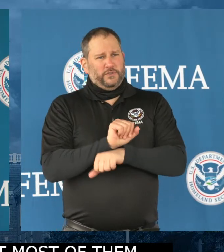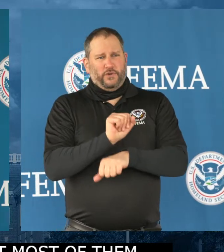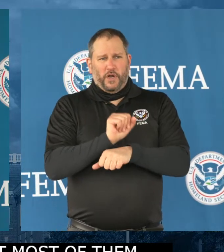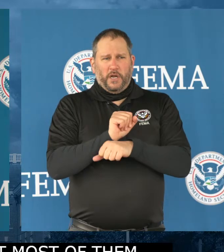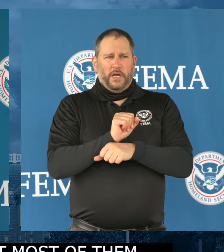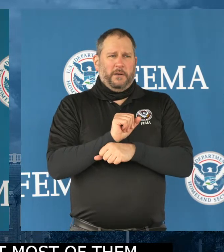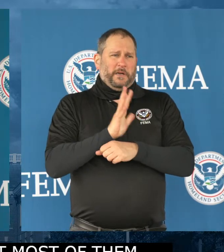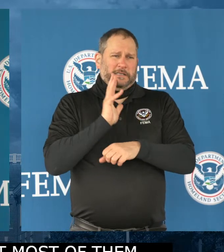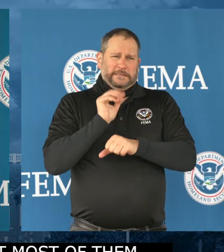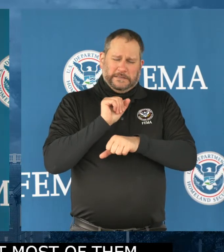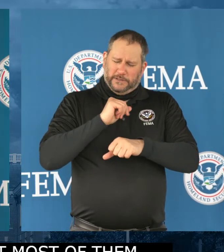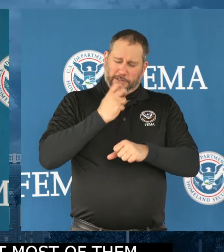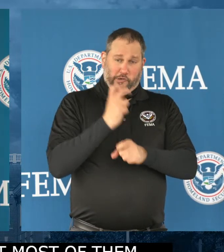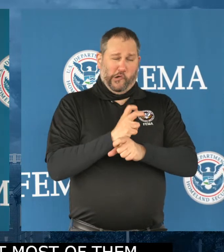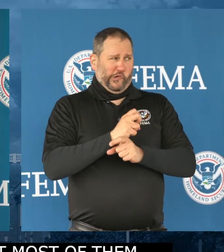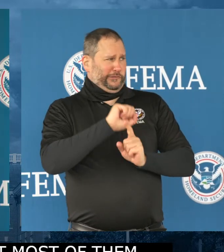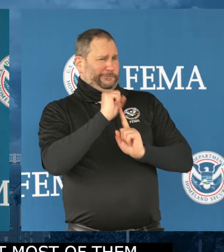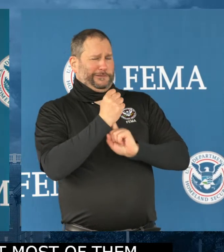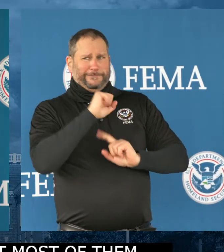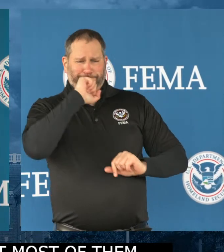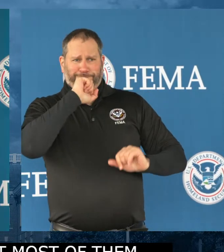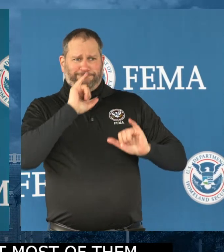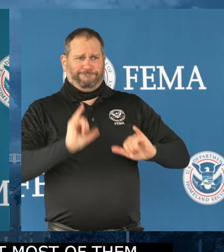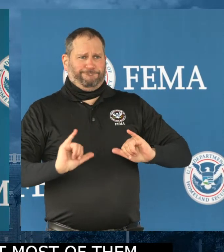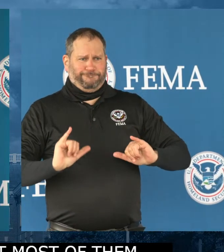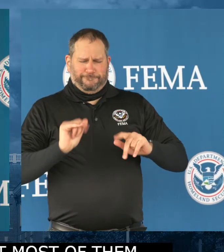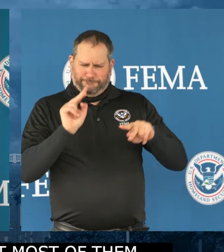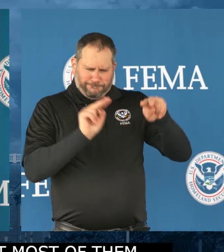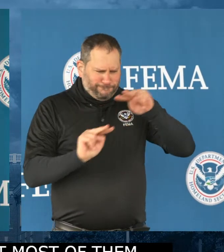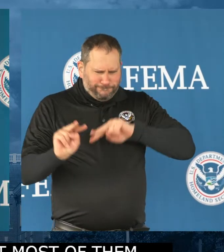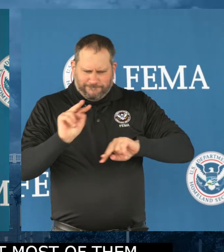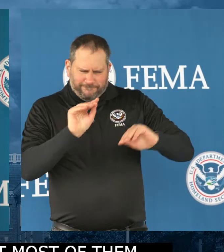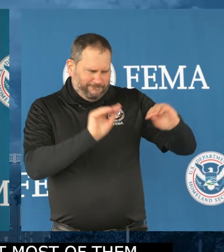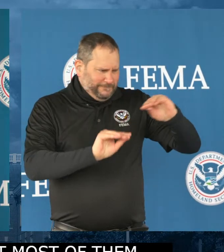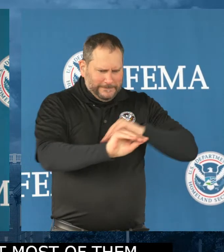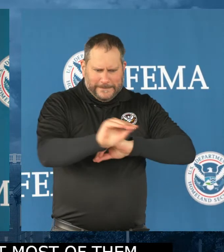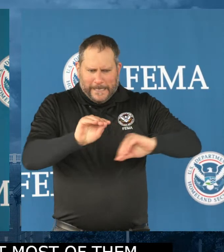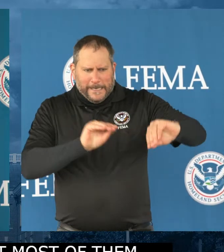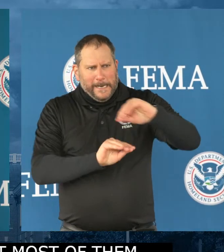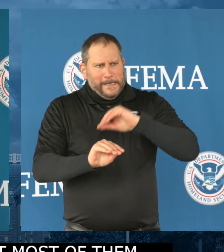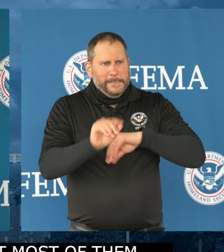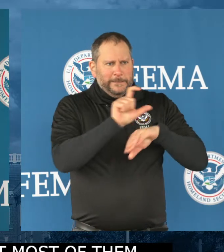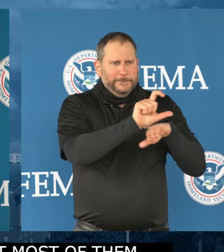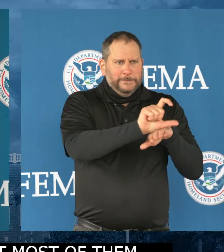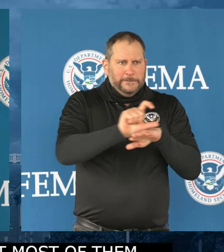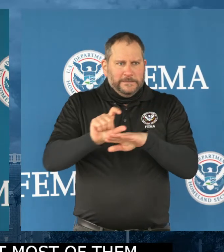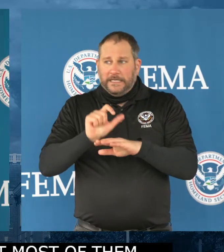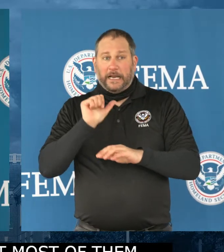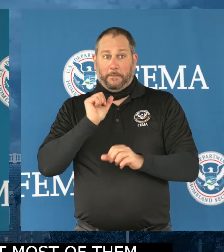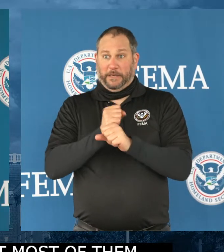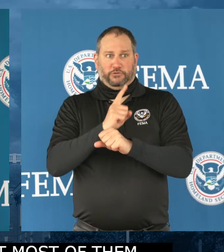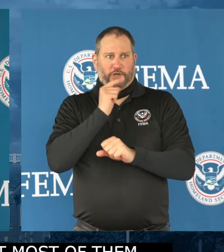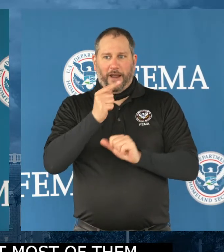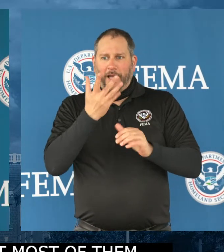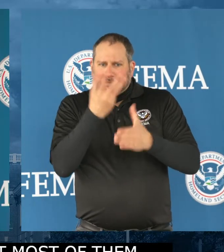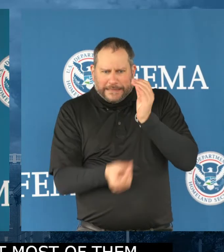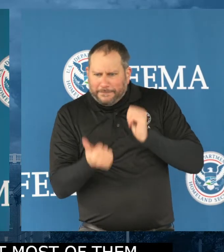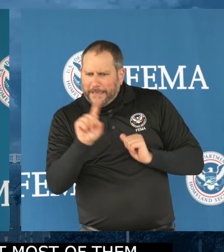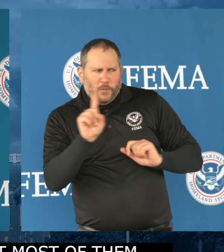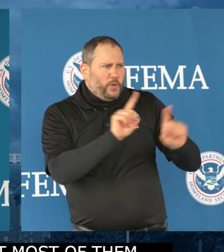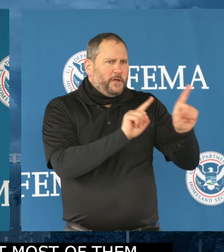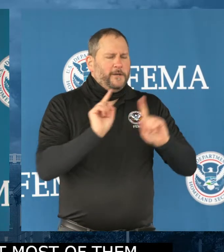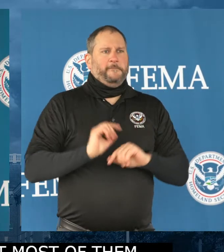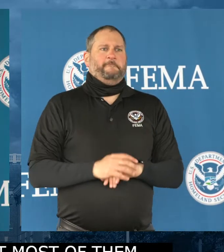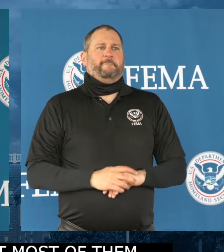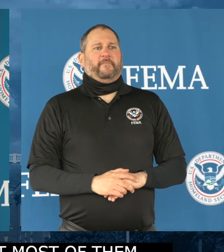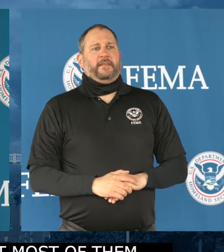circumstances. They've moved things around, and we're able to, I think, not miss a beat. It's fair to say with respect to